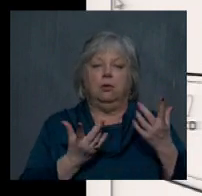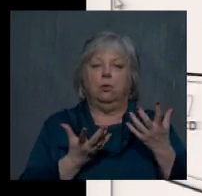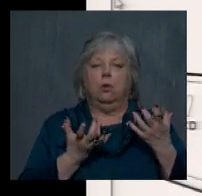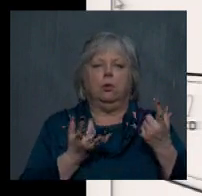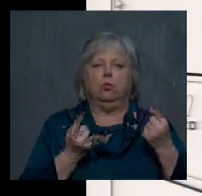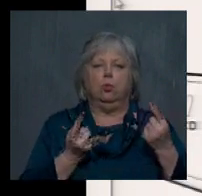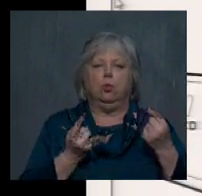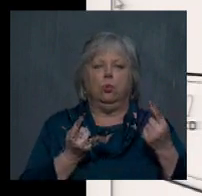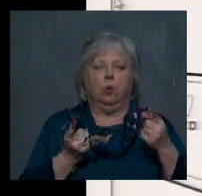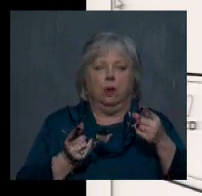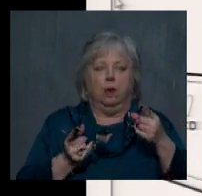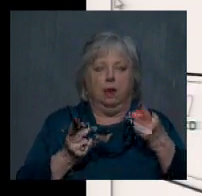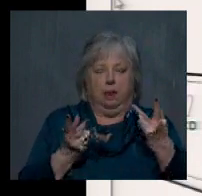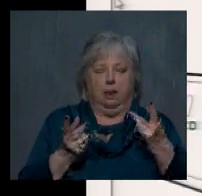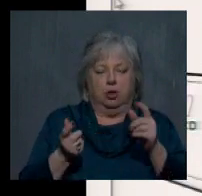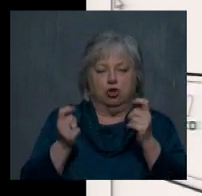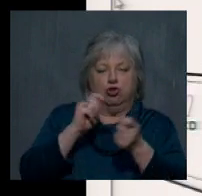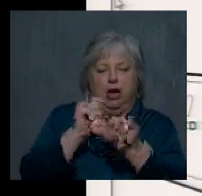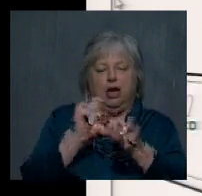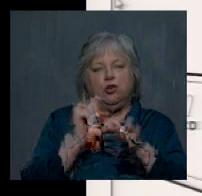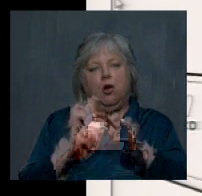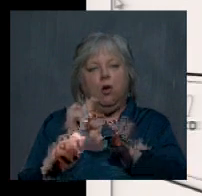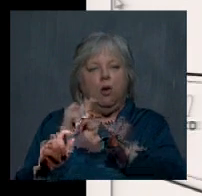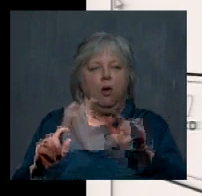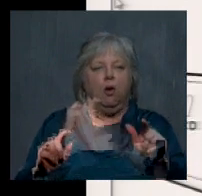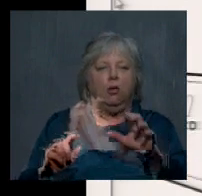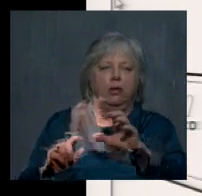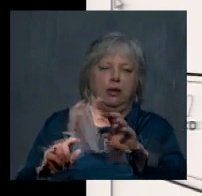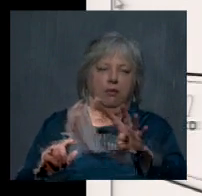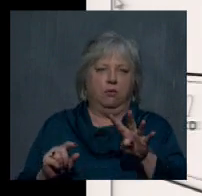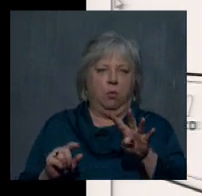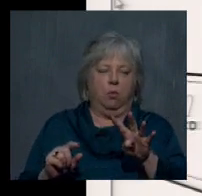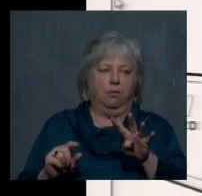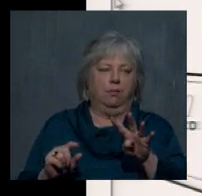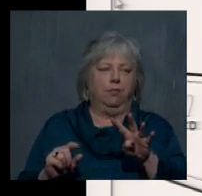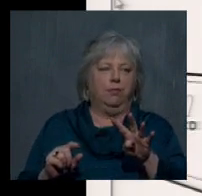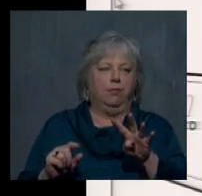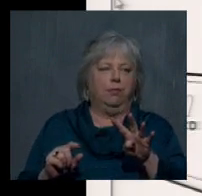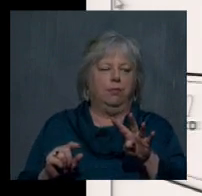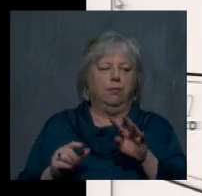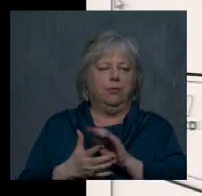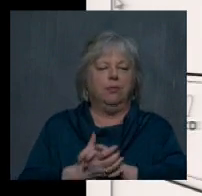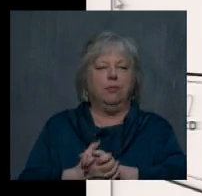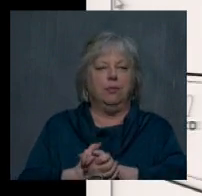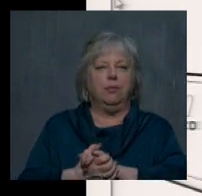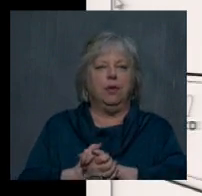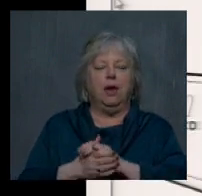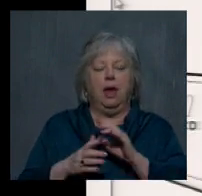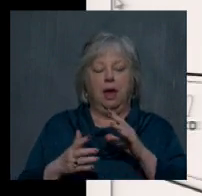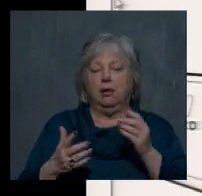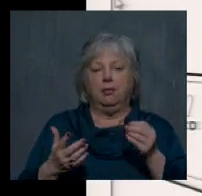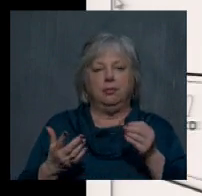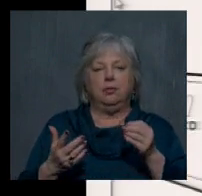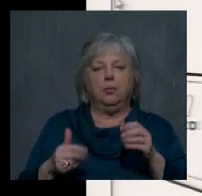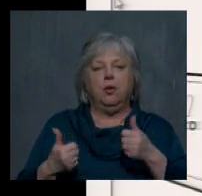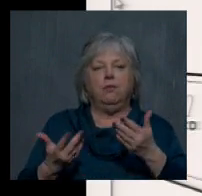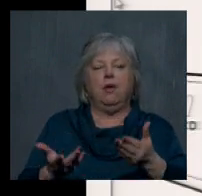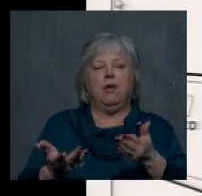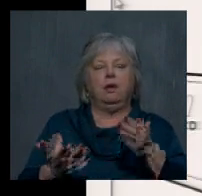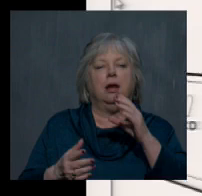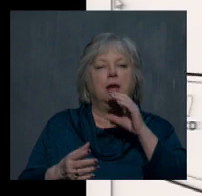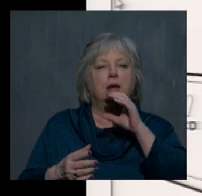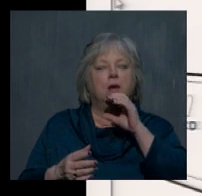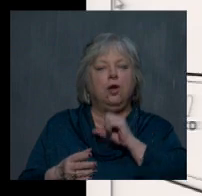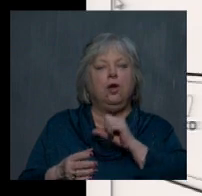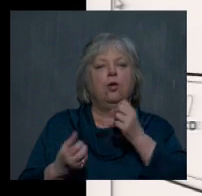change this all to C4, so C3, and then the remainder of the C4 by use hard